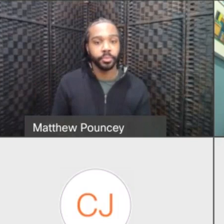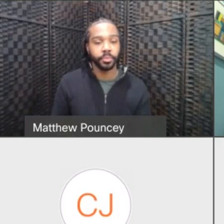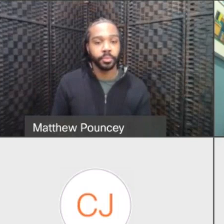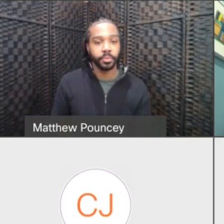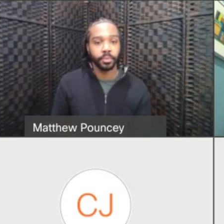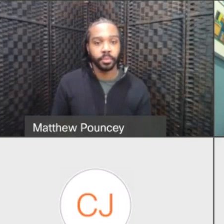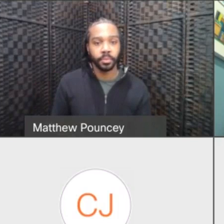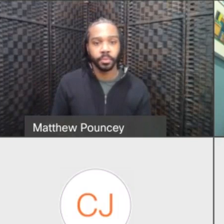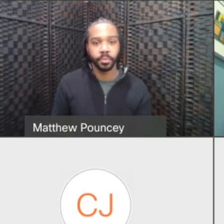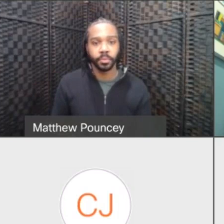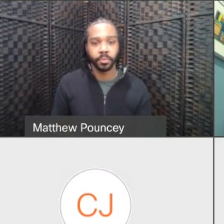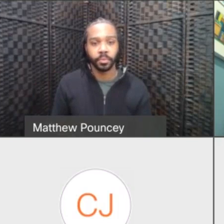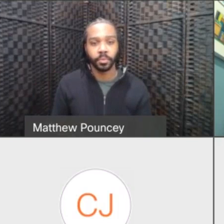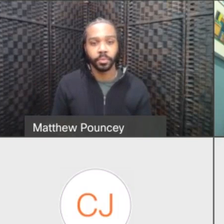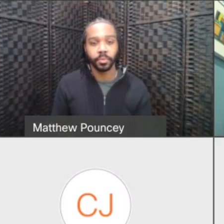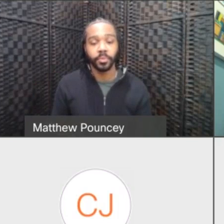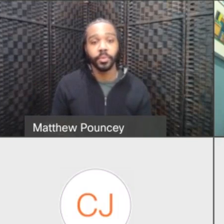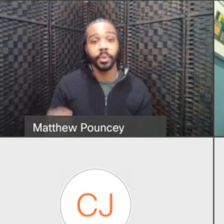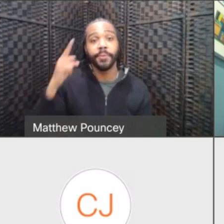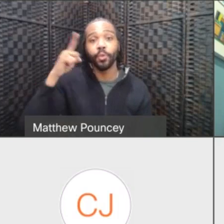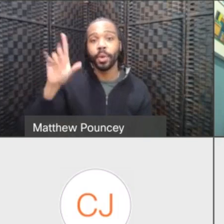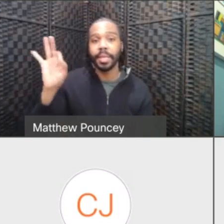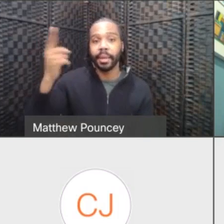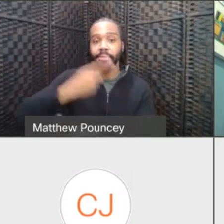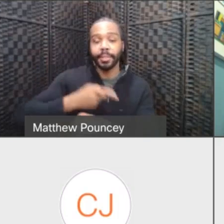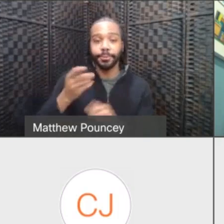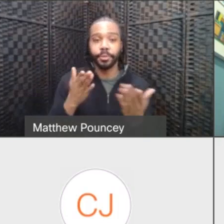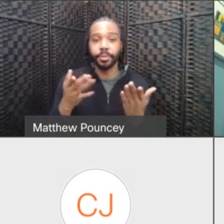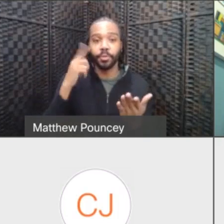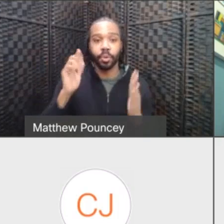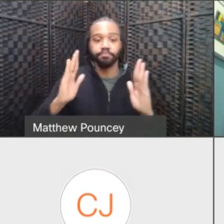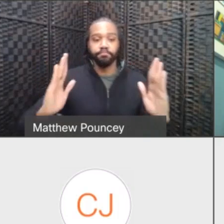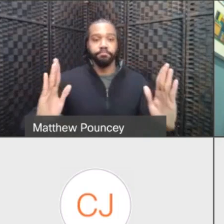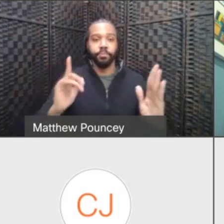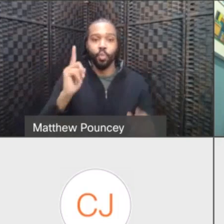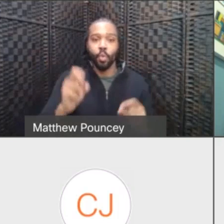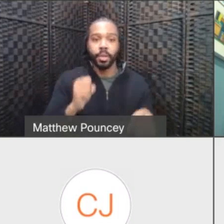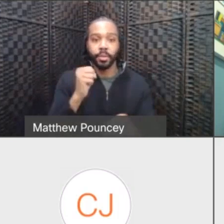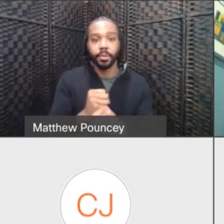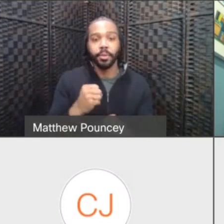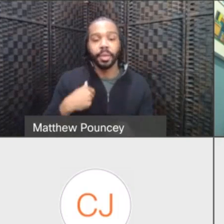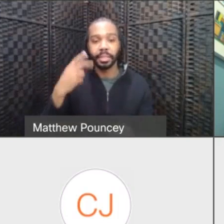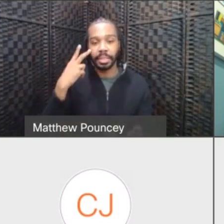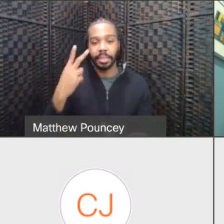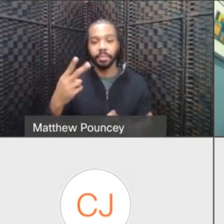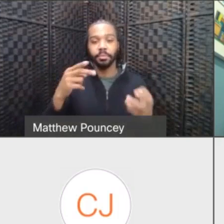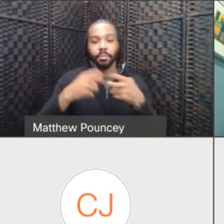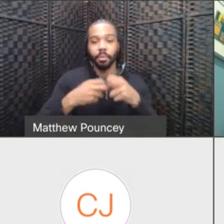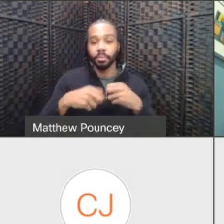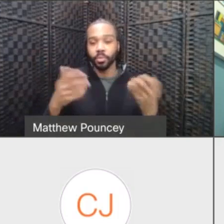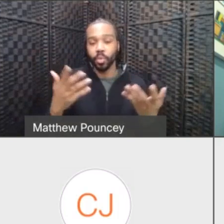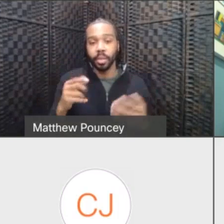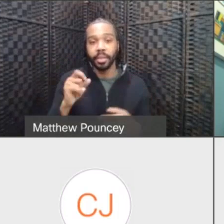And so for 90 days of service during that 1 year period, it seems to me the problem probably is if